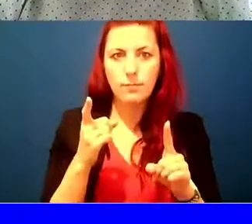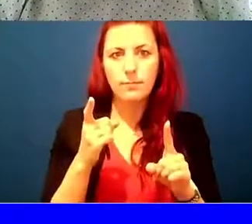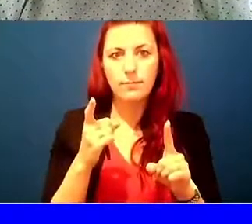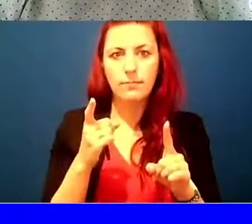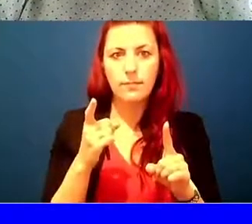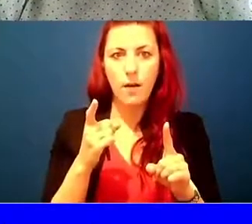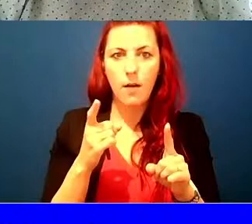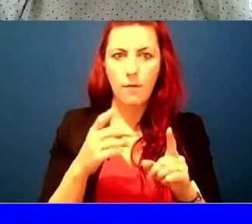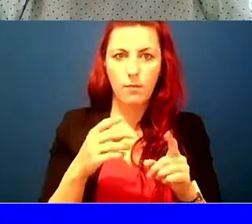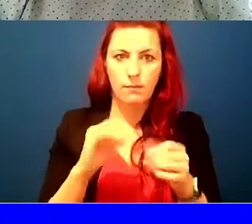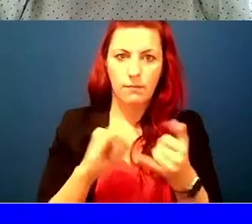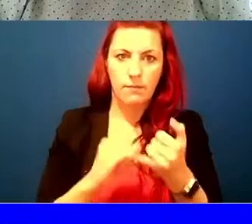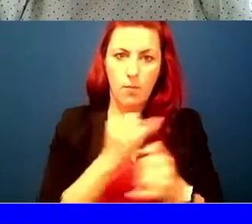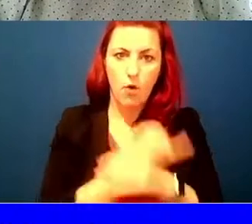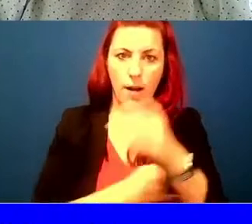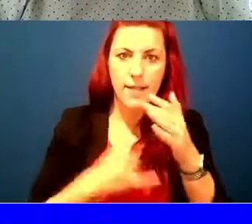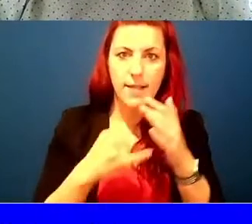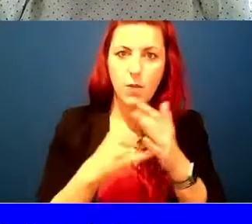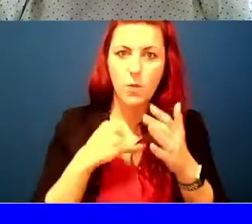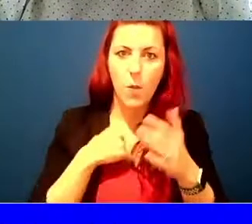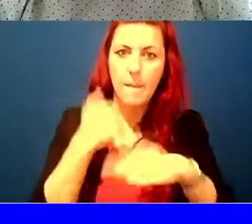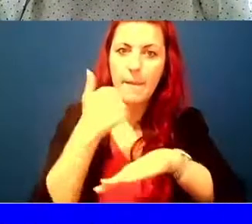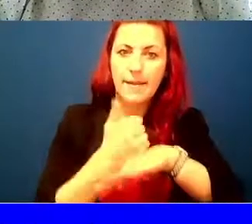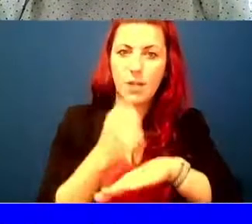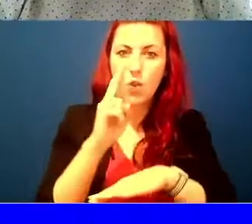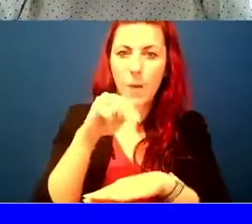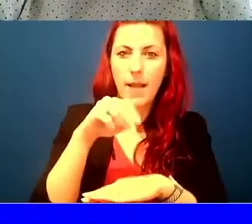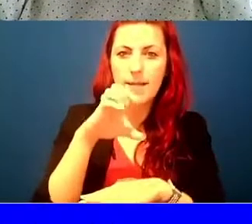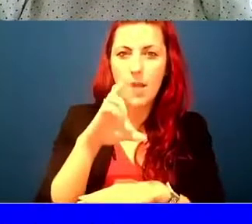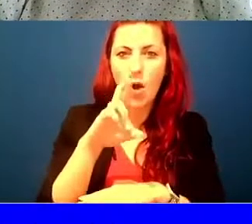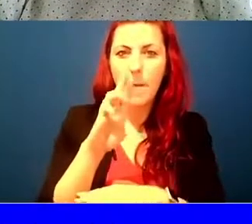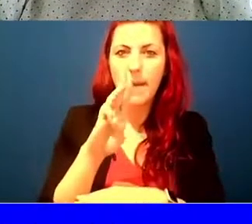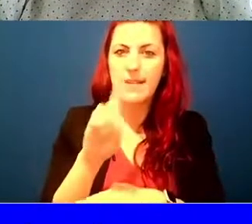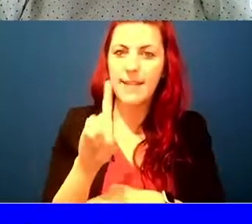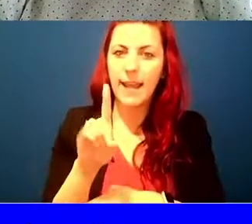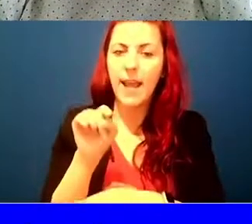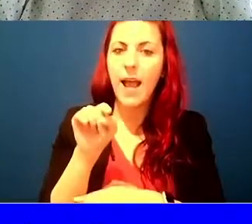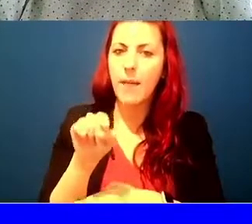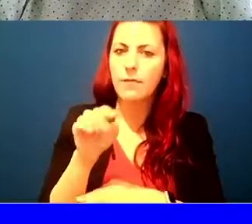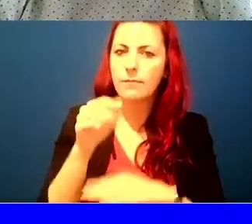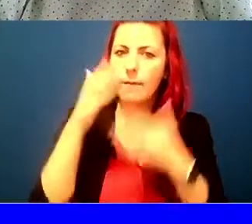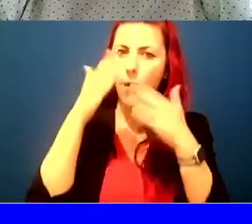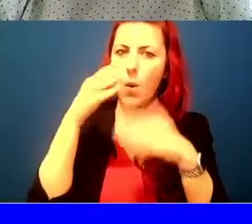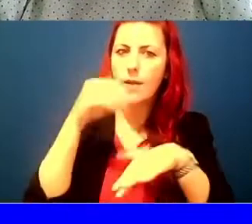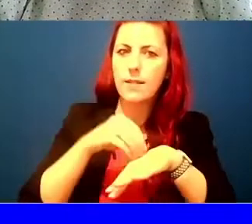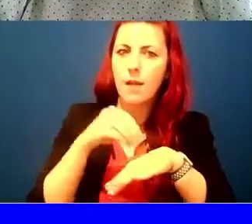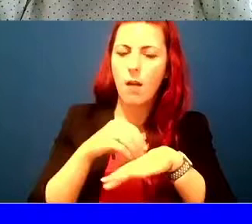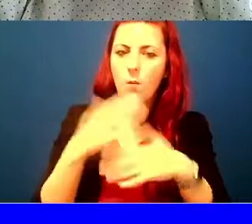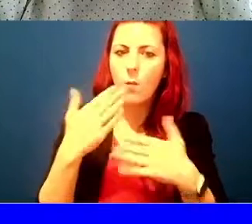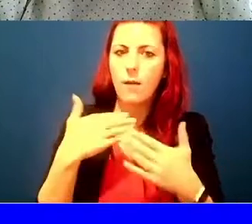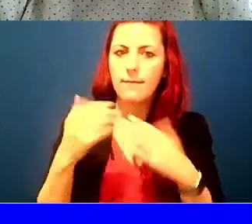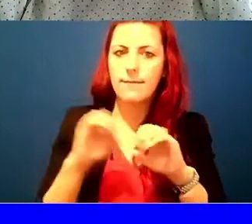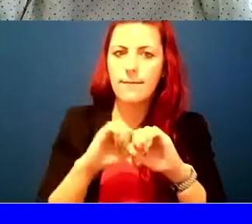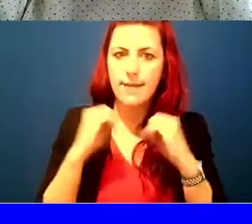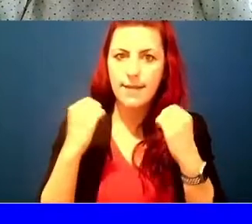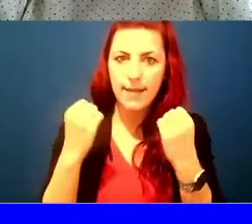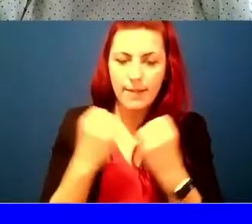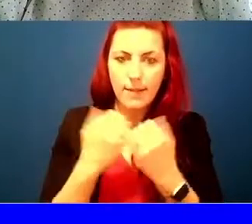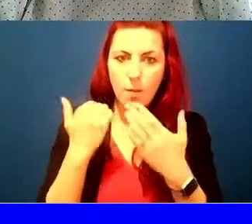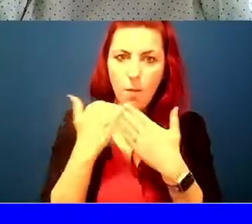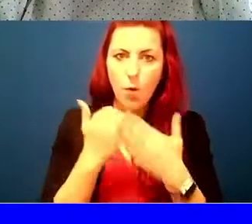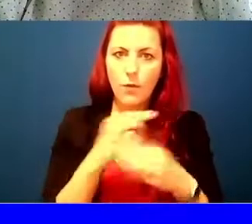own organisation, which is based upon the UN CRPD. Which is around a society where people with disabilities